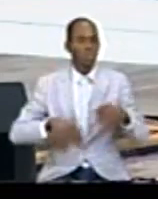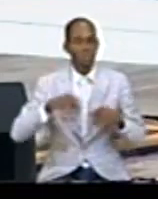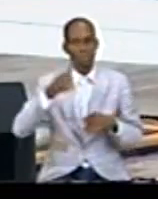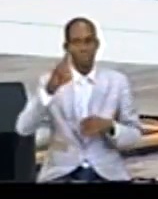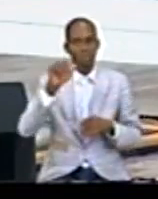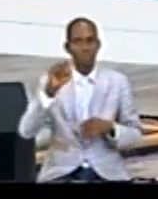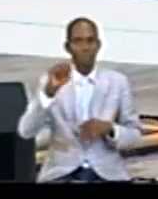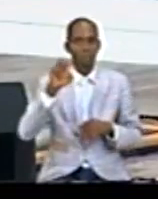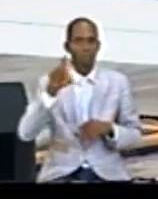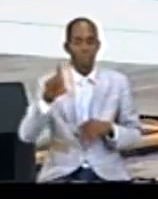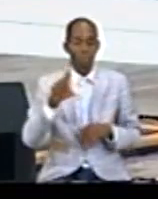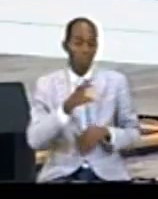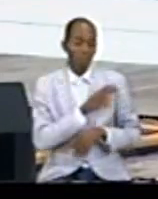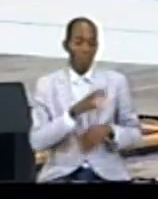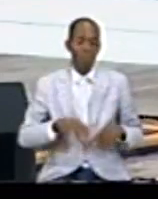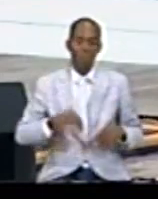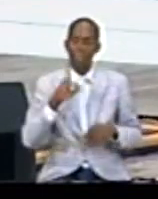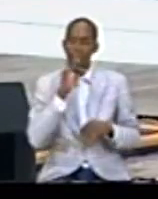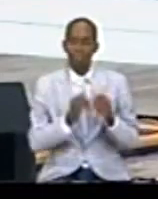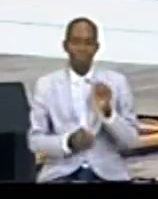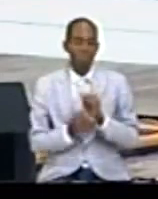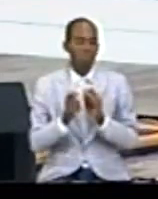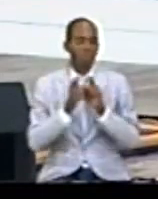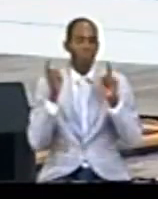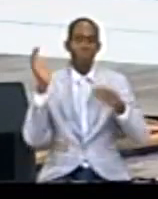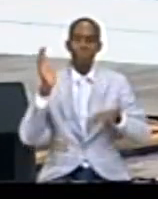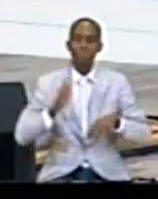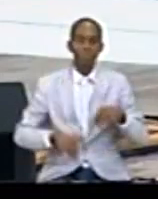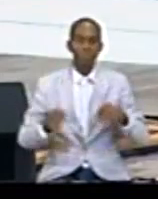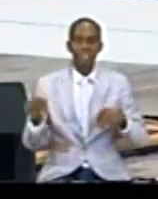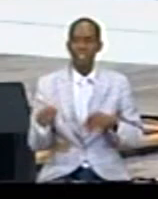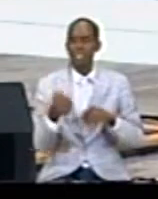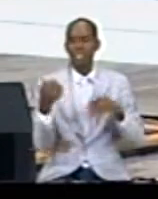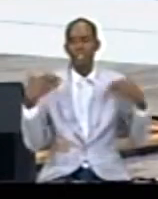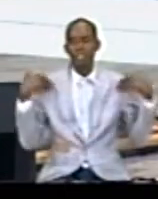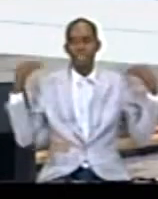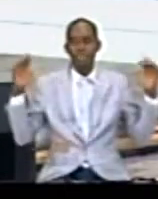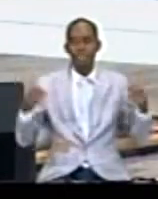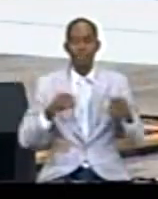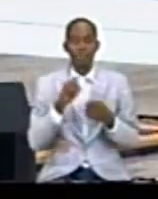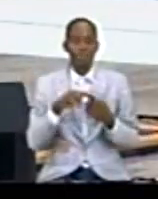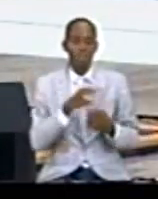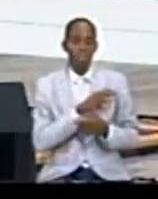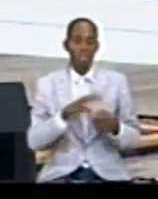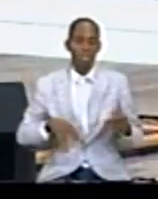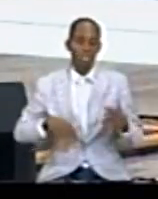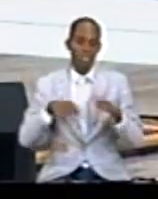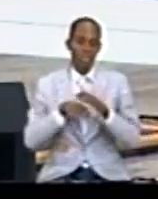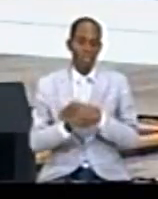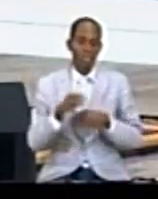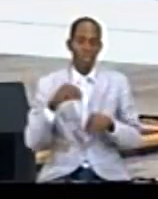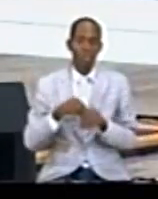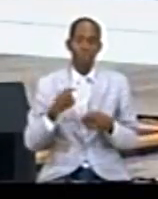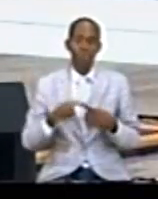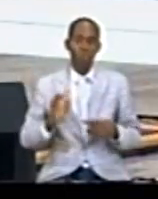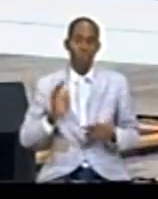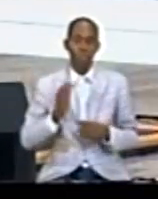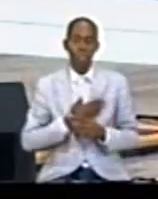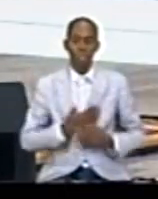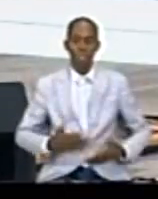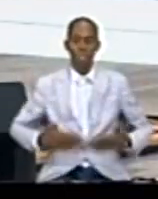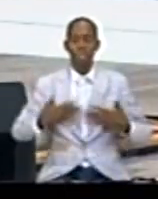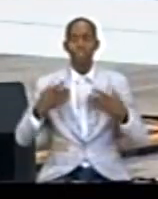than any angel. When Christ enters into our lives, the nature of